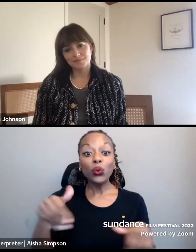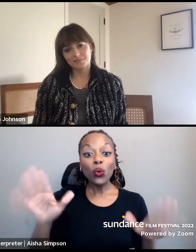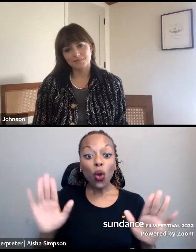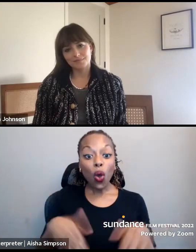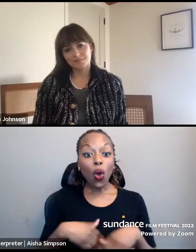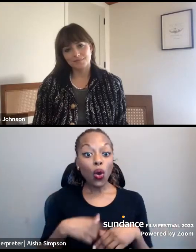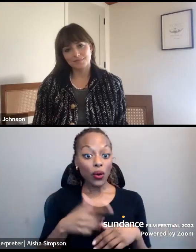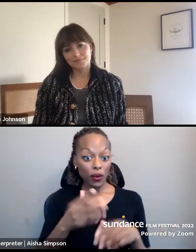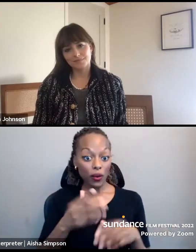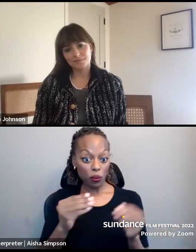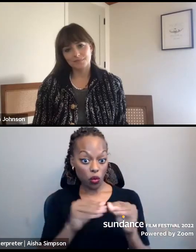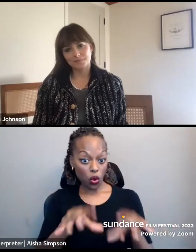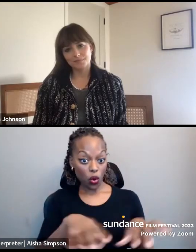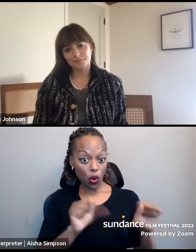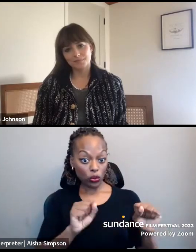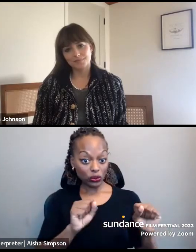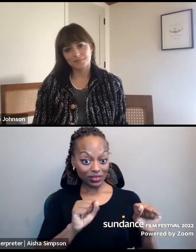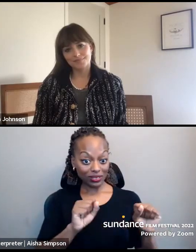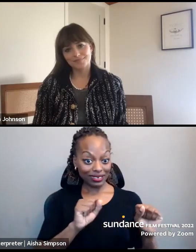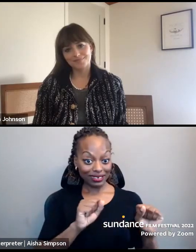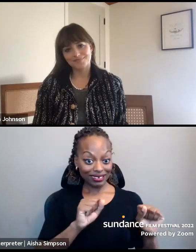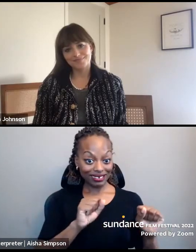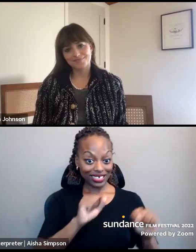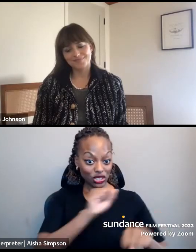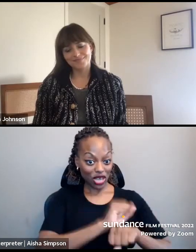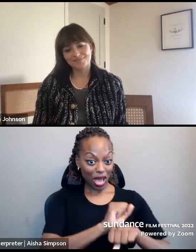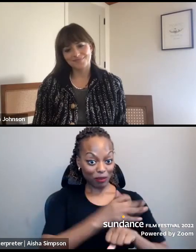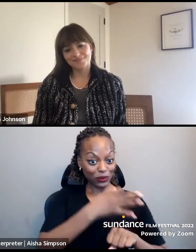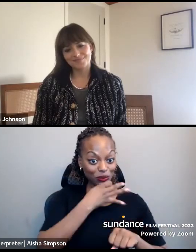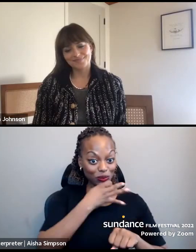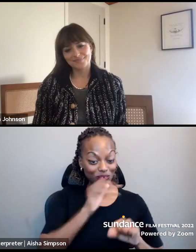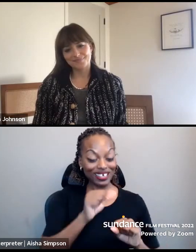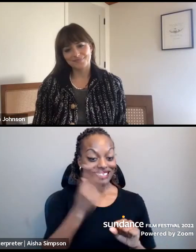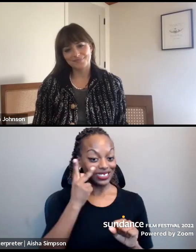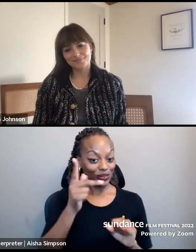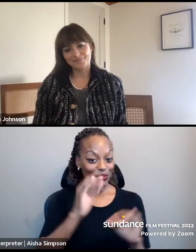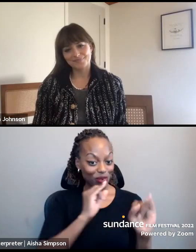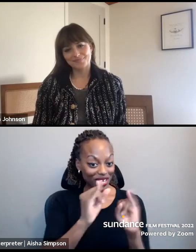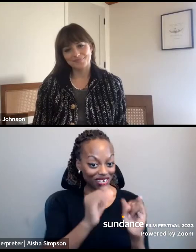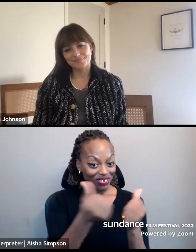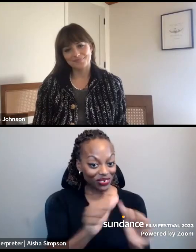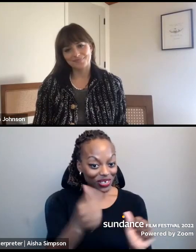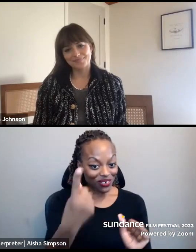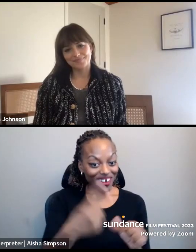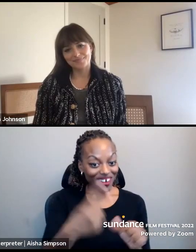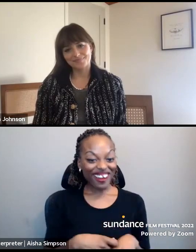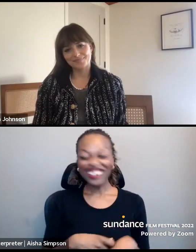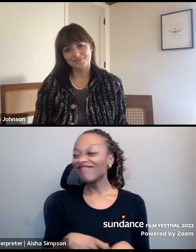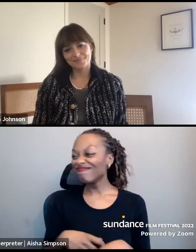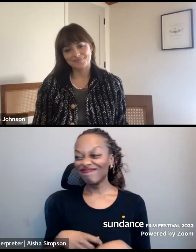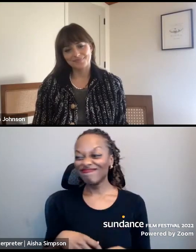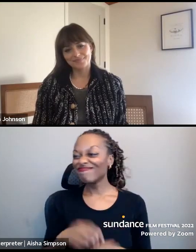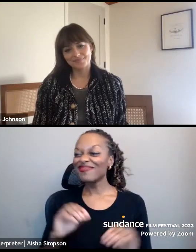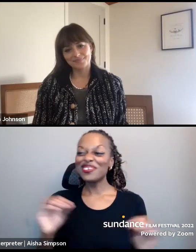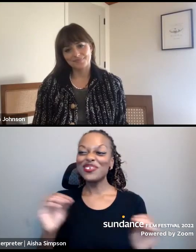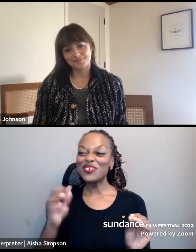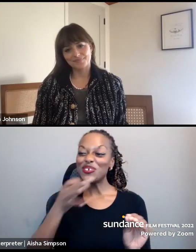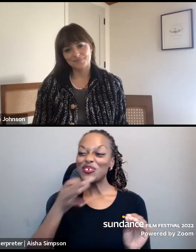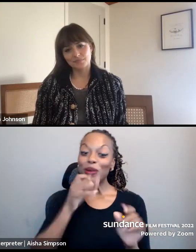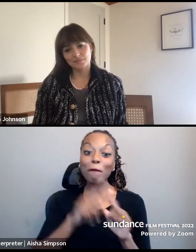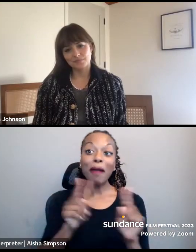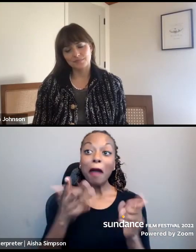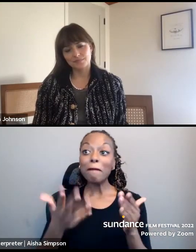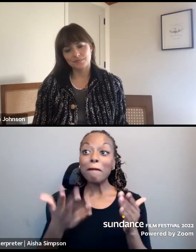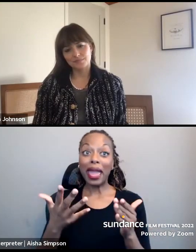interviewing people and getting into it? I don't actually have any more hosting gigs coming up recently, but you never know. Maybe right after